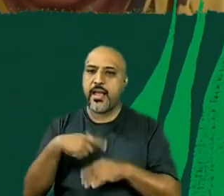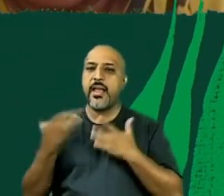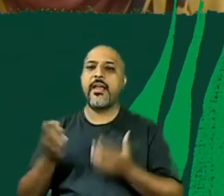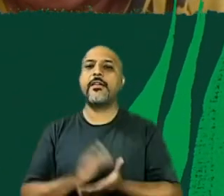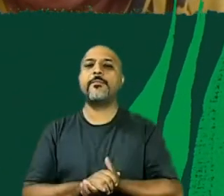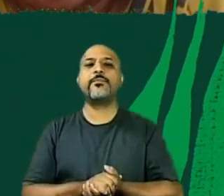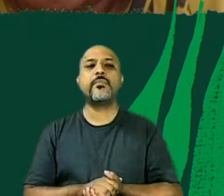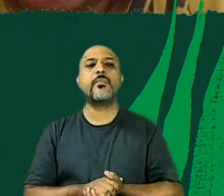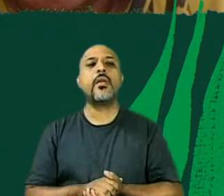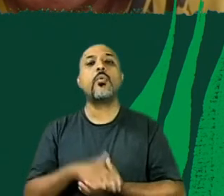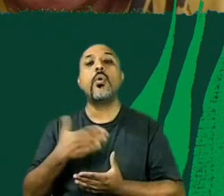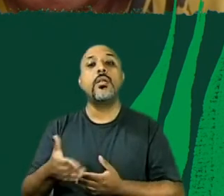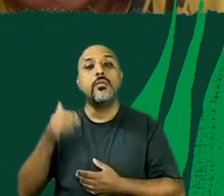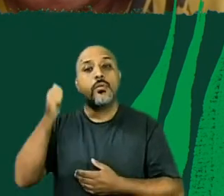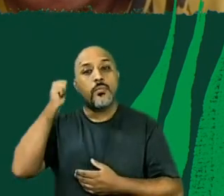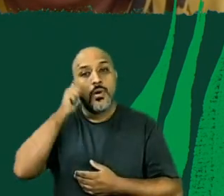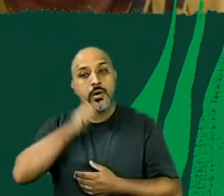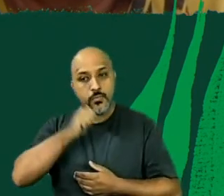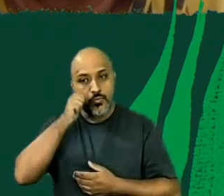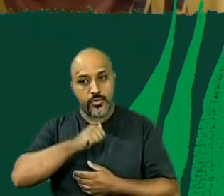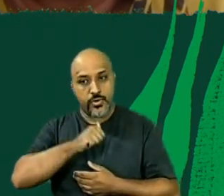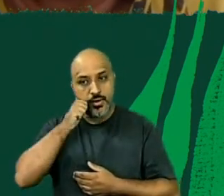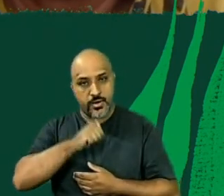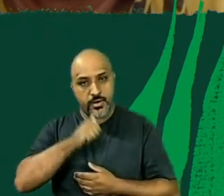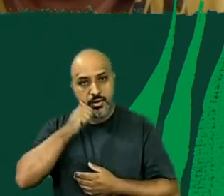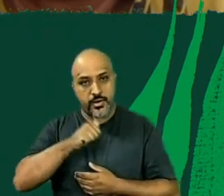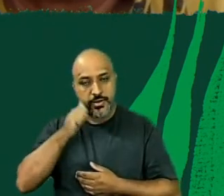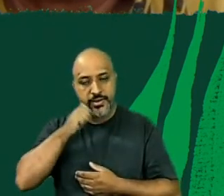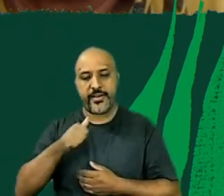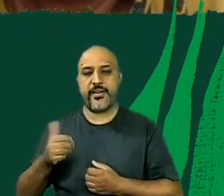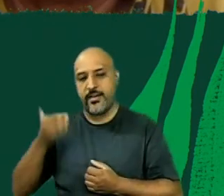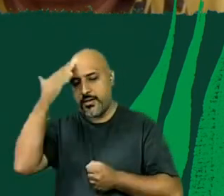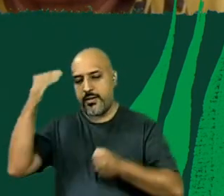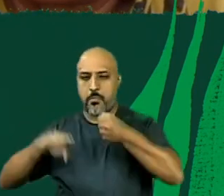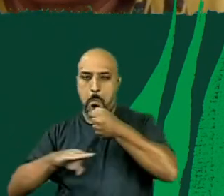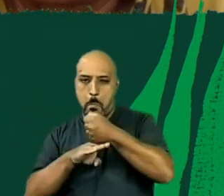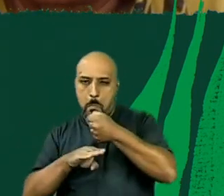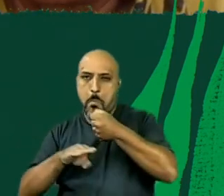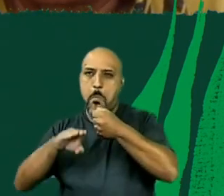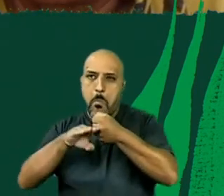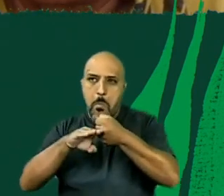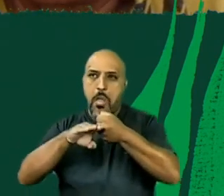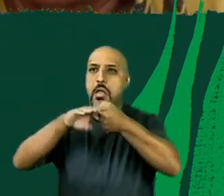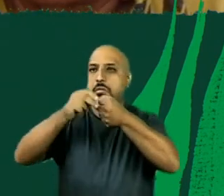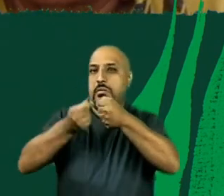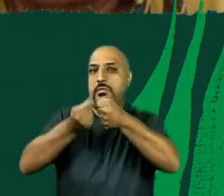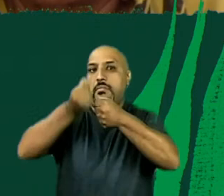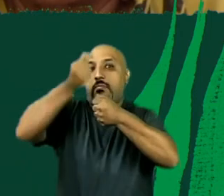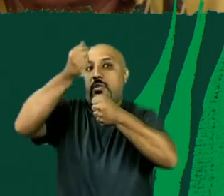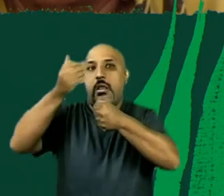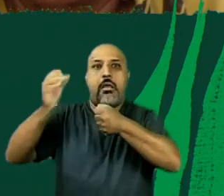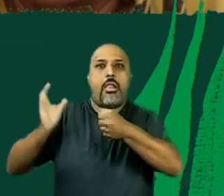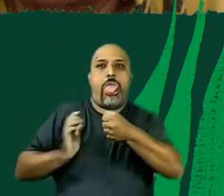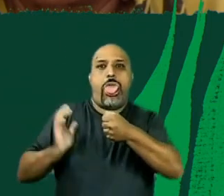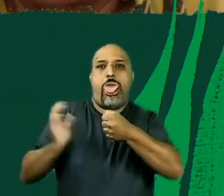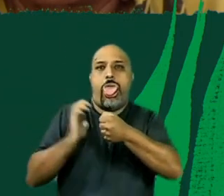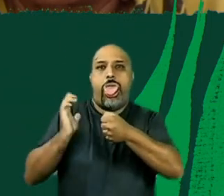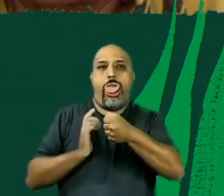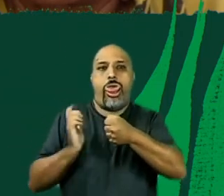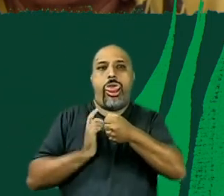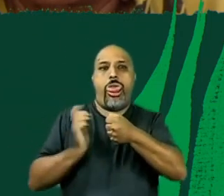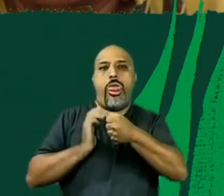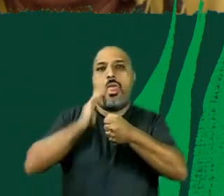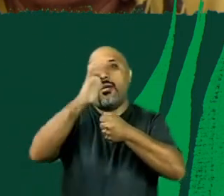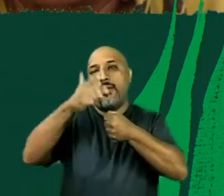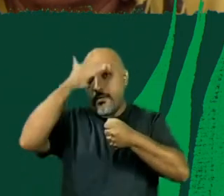following. When a woman, a middle-class woman, when a wealthy woman, or